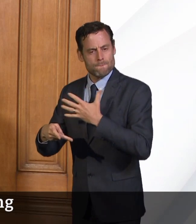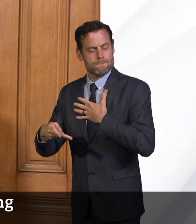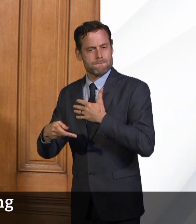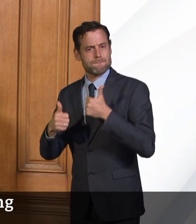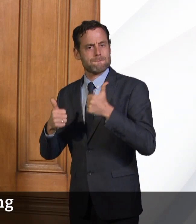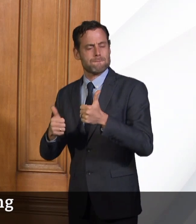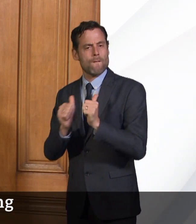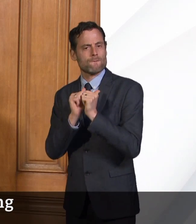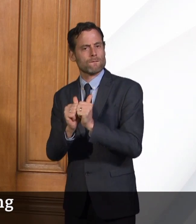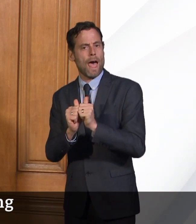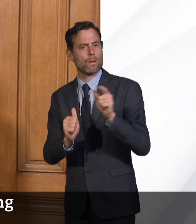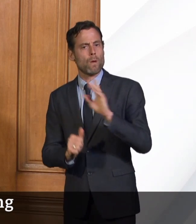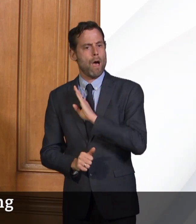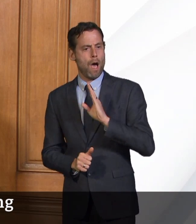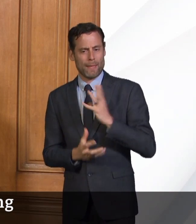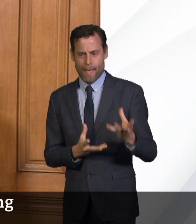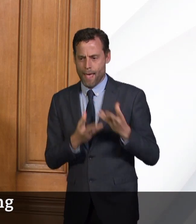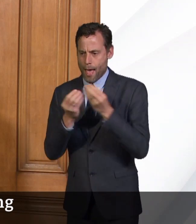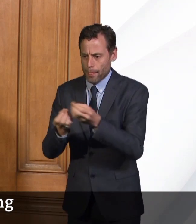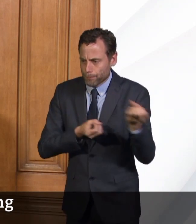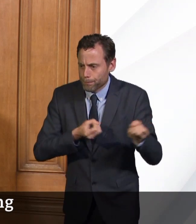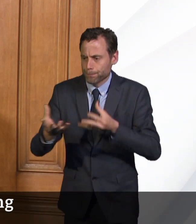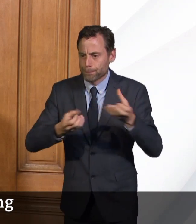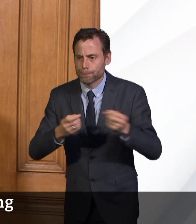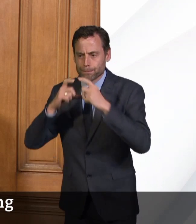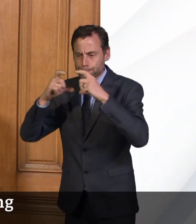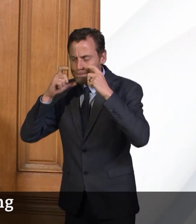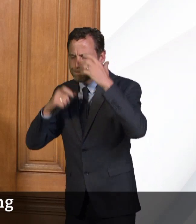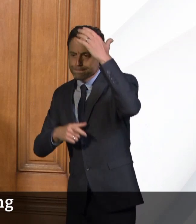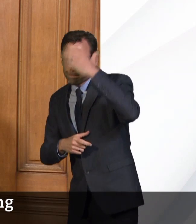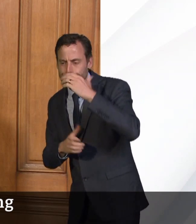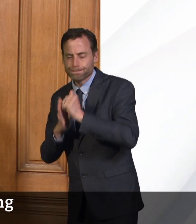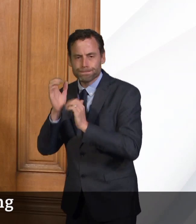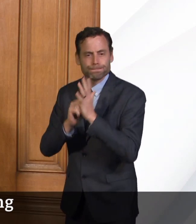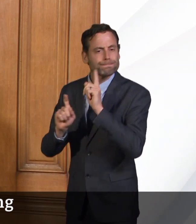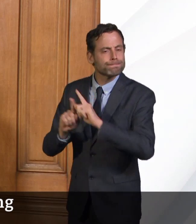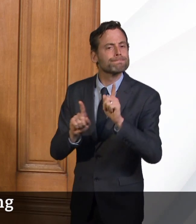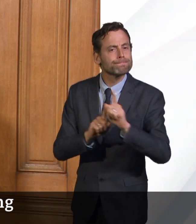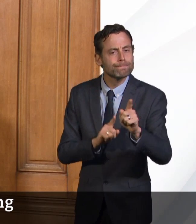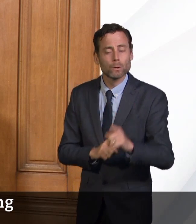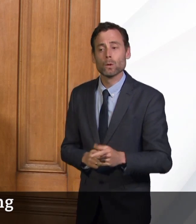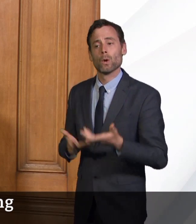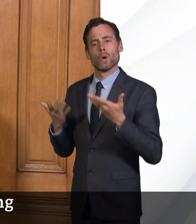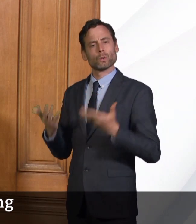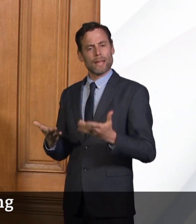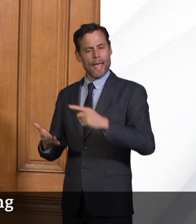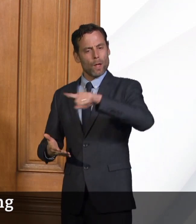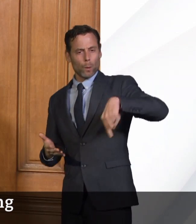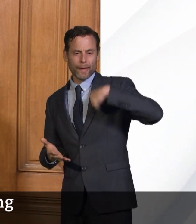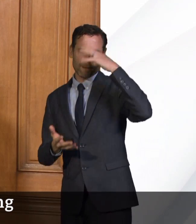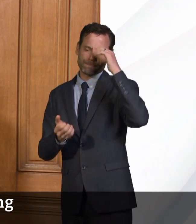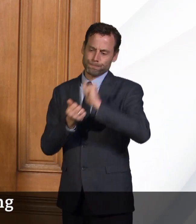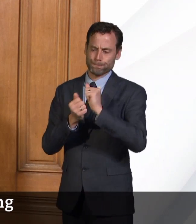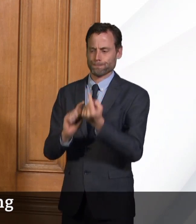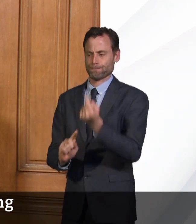government in the distribution of protective equipment. So today, as we celebrate the service and dedication of our armed